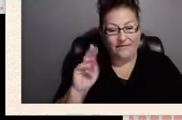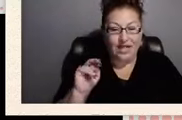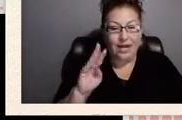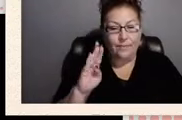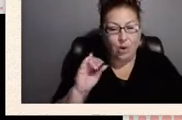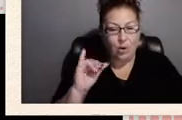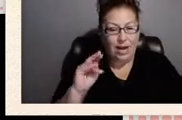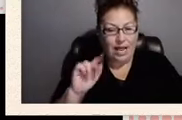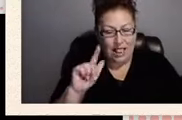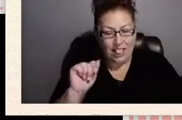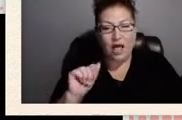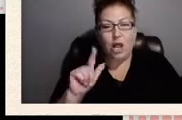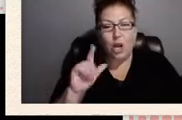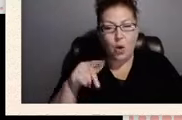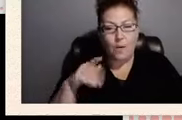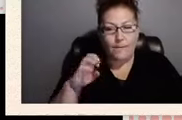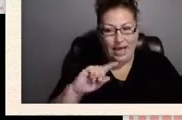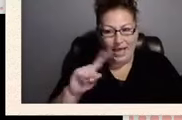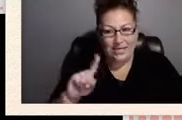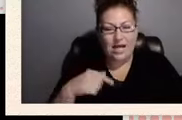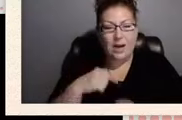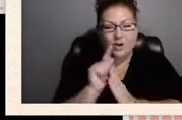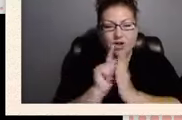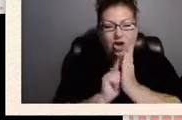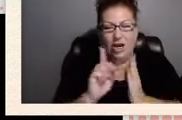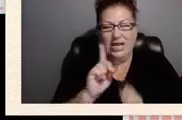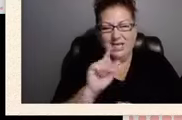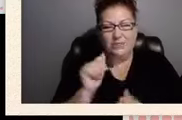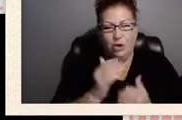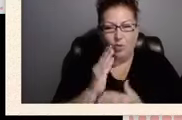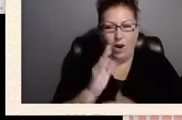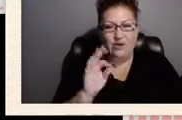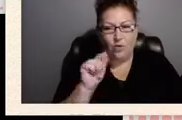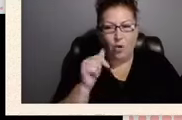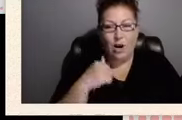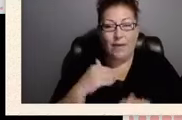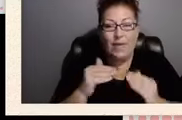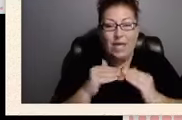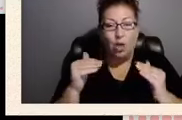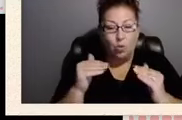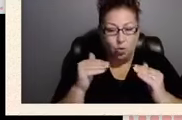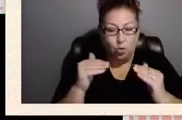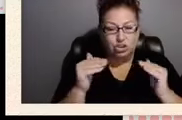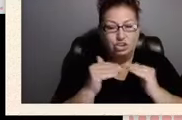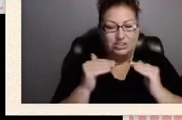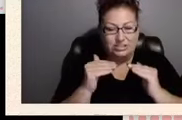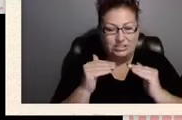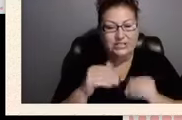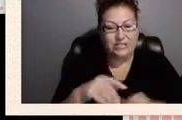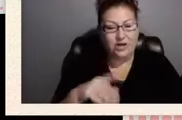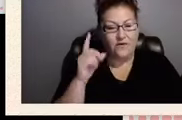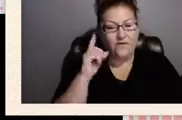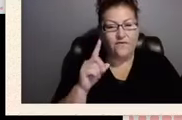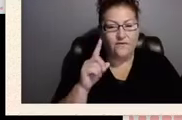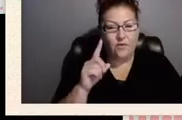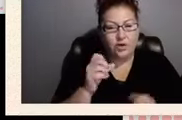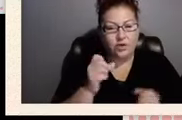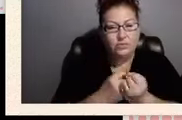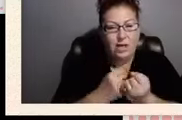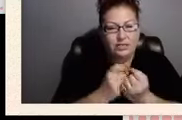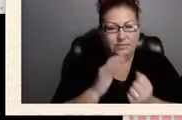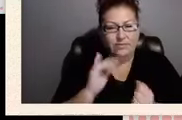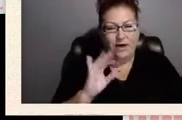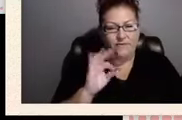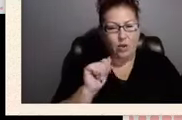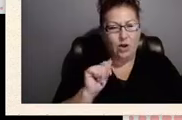at Disability Rights Florida, and I'm an Equal Justice Works Fellow sponsored by the Florida Bar Foundation. My day-to-day work is